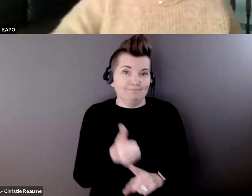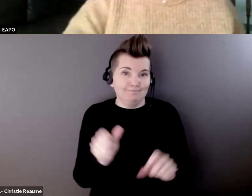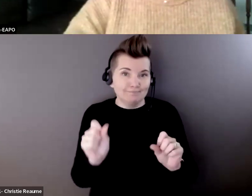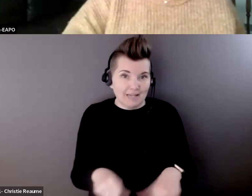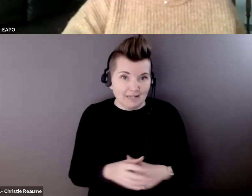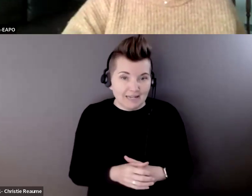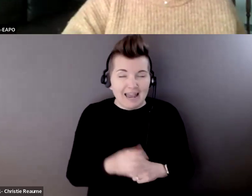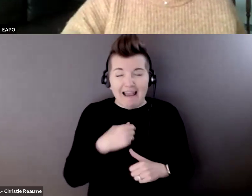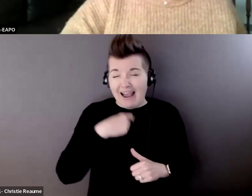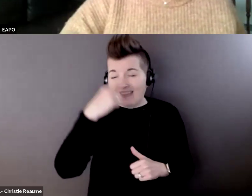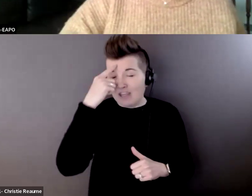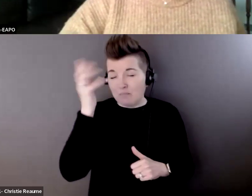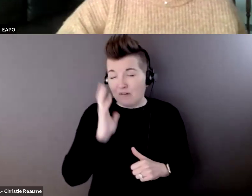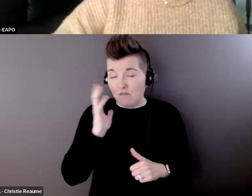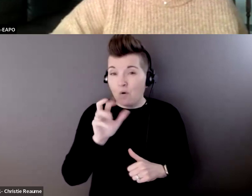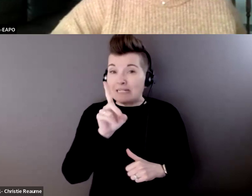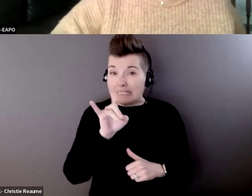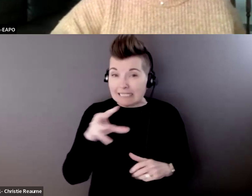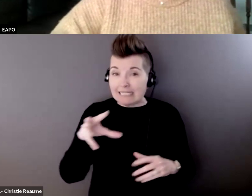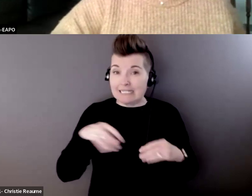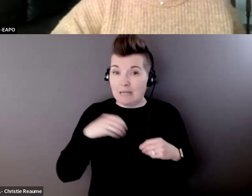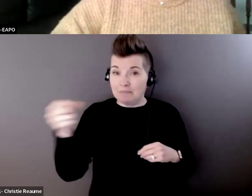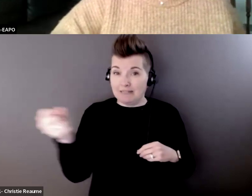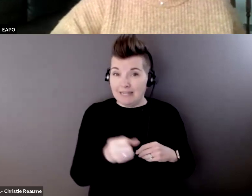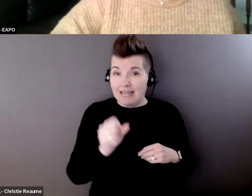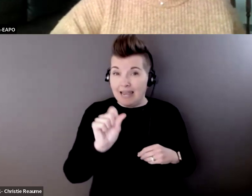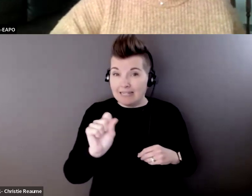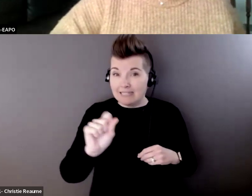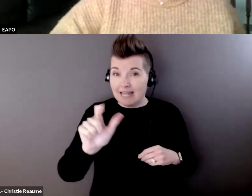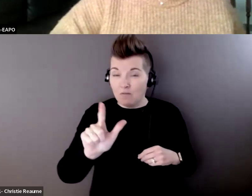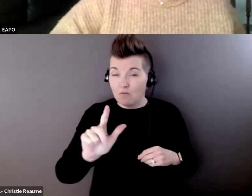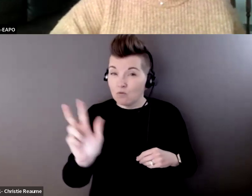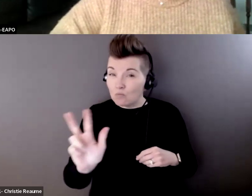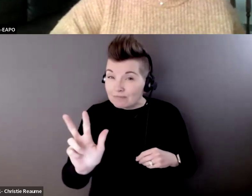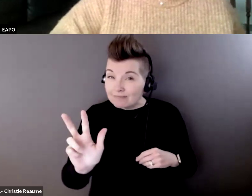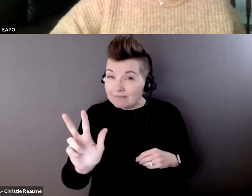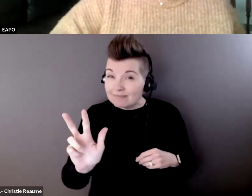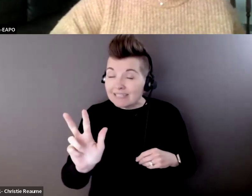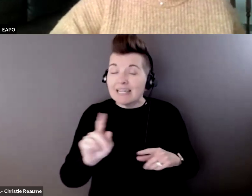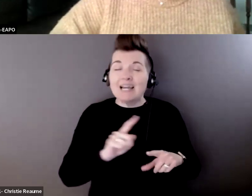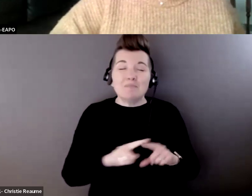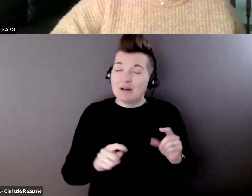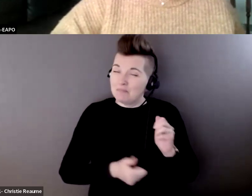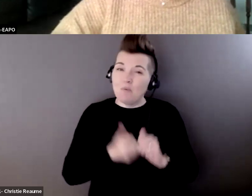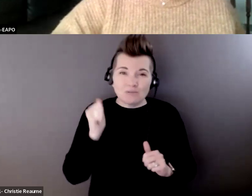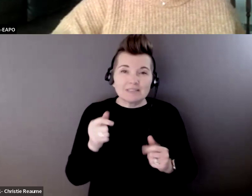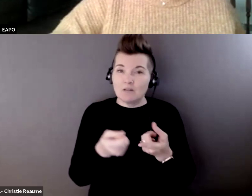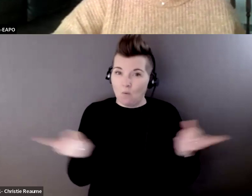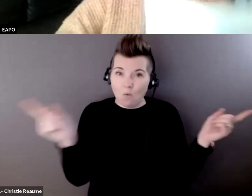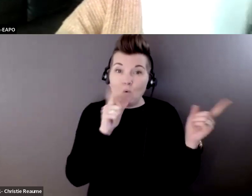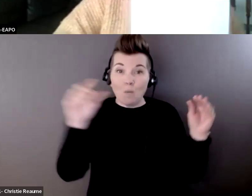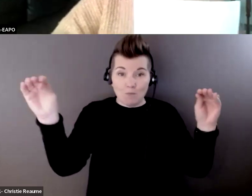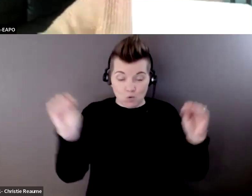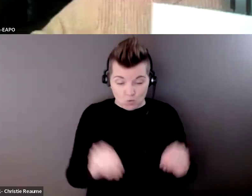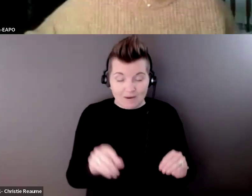as high as an SL3 as the possibility, but we do keep it that they are independent and capable of doing those things.